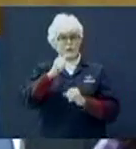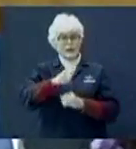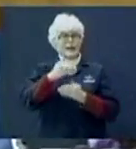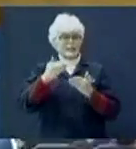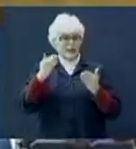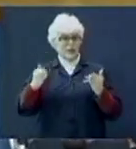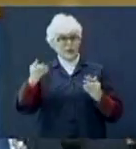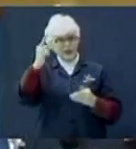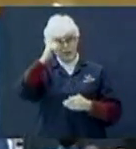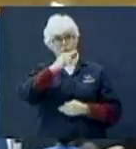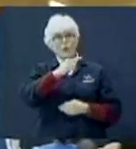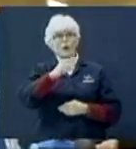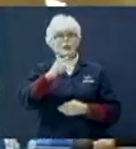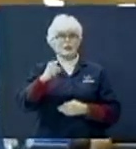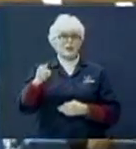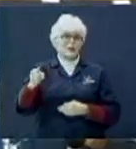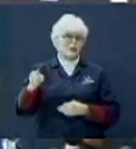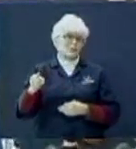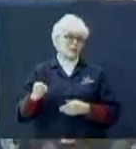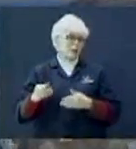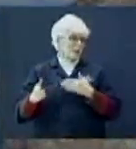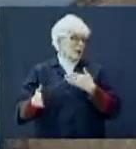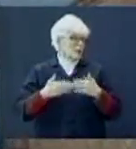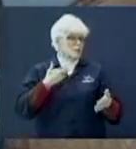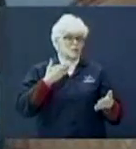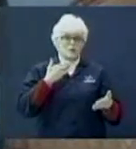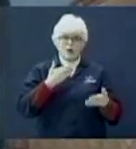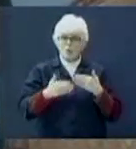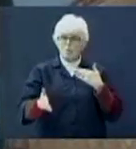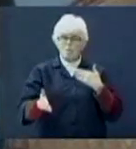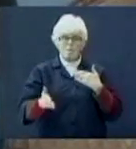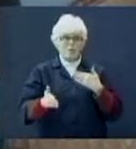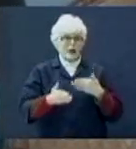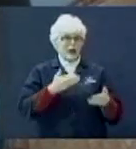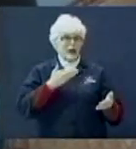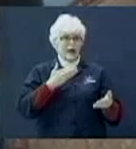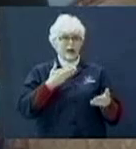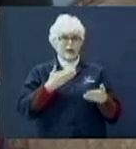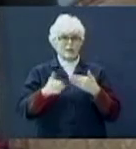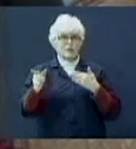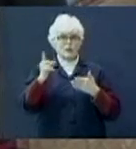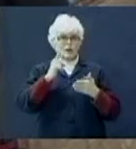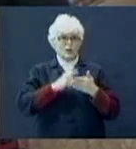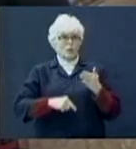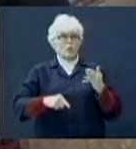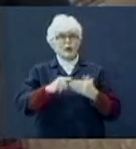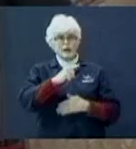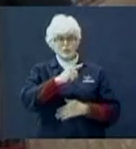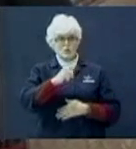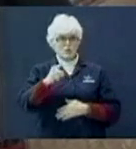anything for you, no matter what